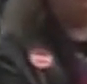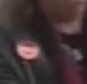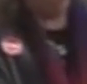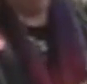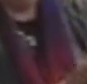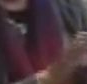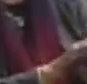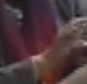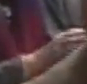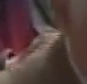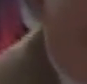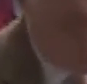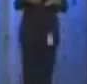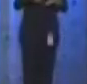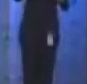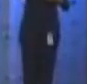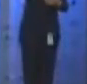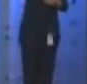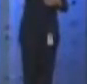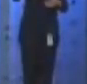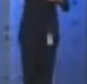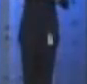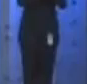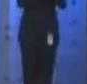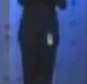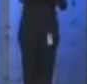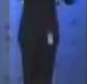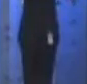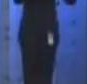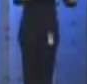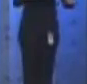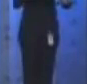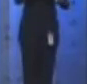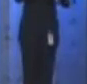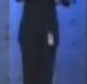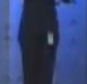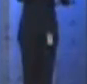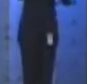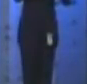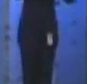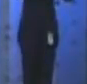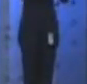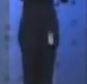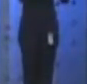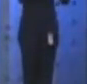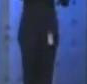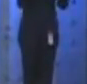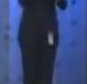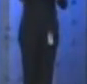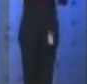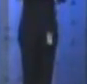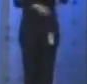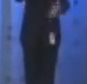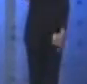We did that because we believed in what was possible. We applied good management, and guess what? It didn't cost